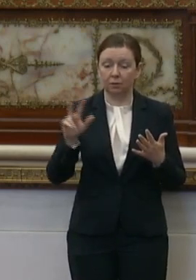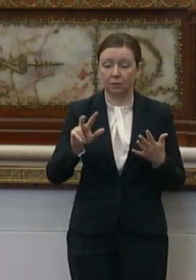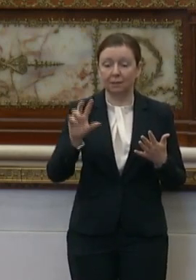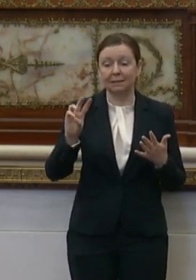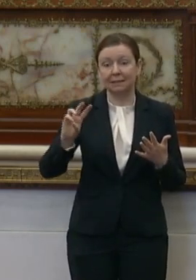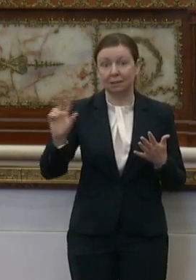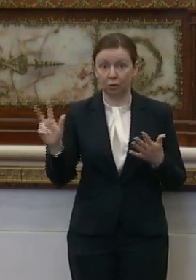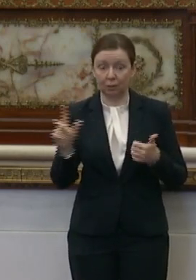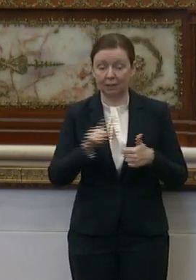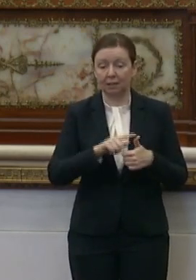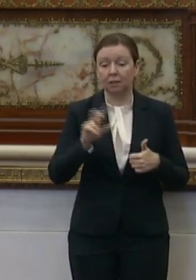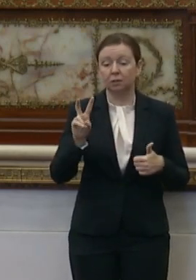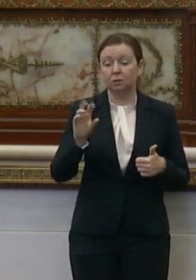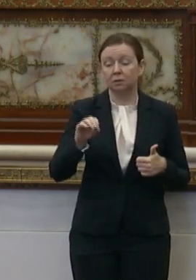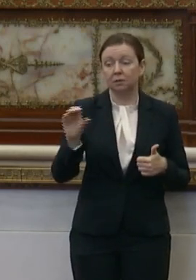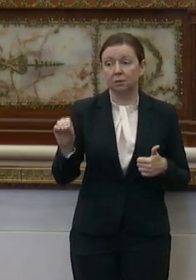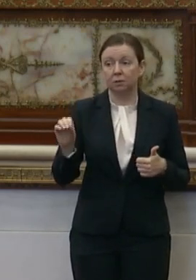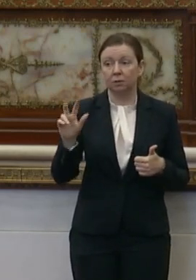200363,